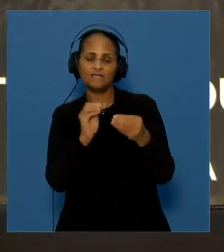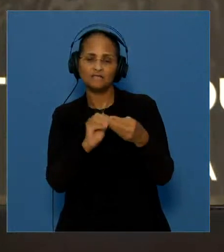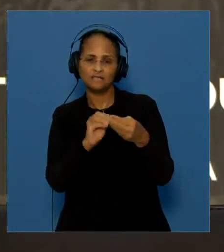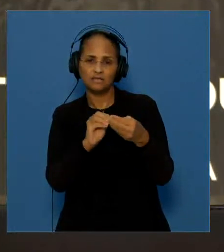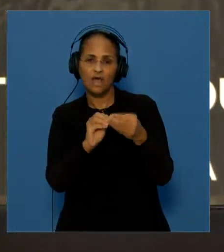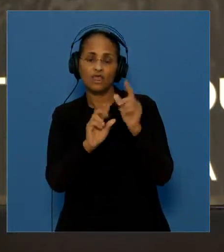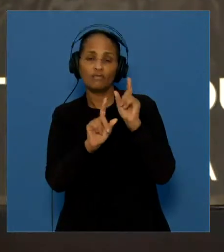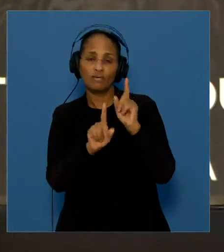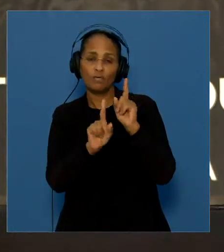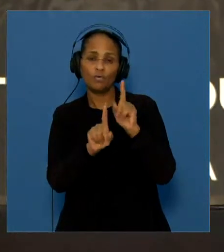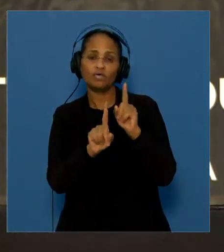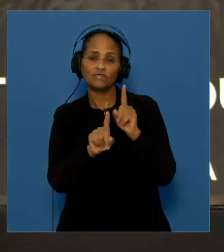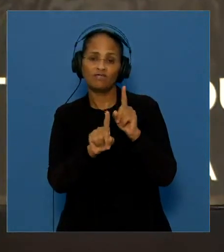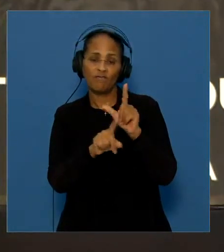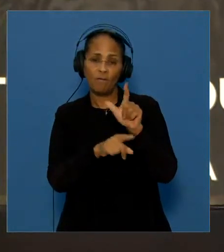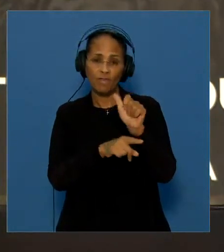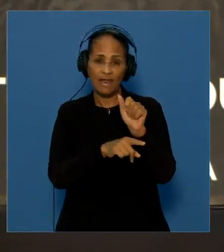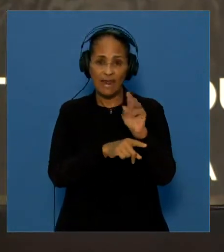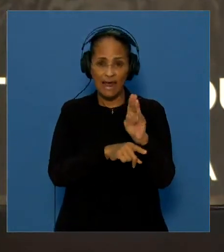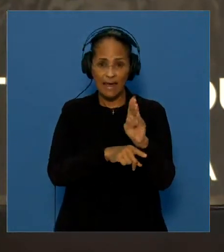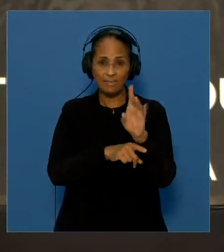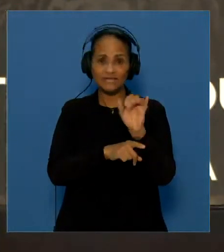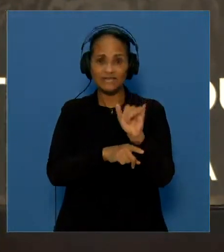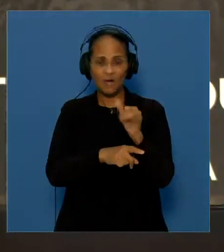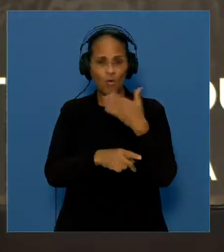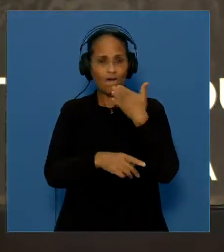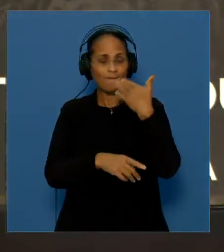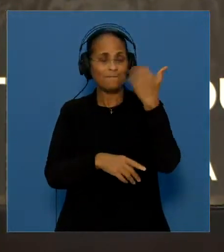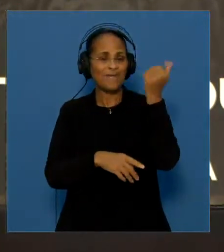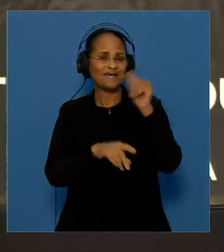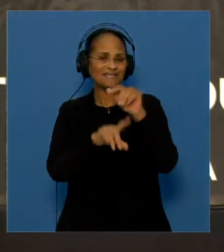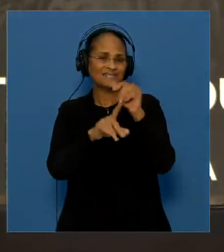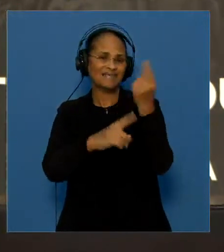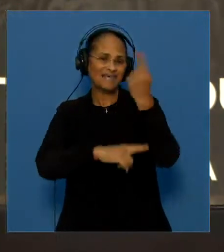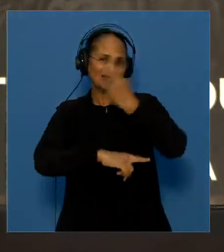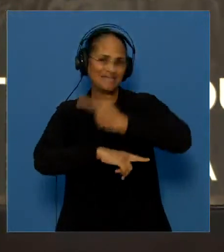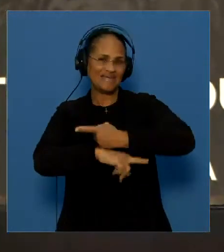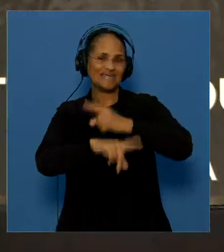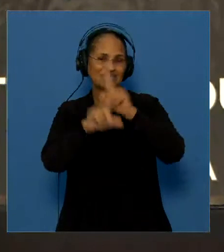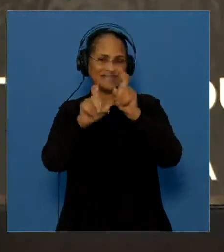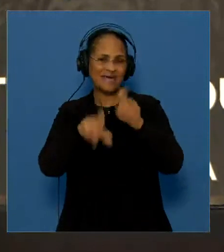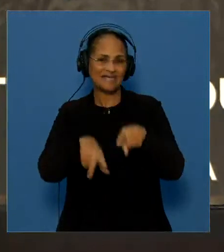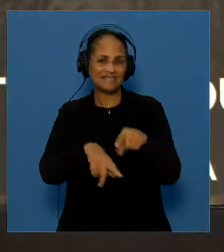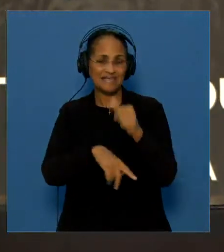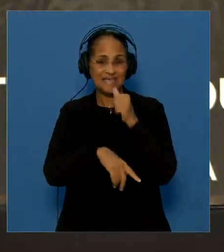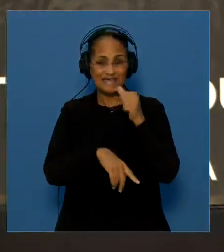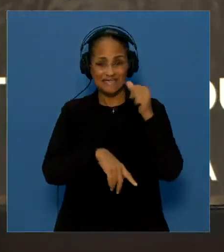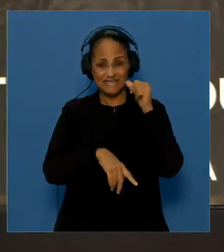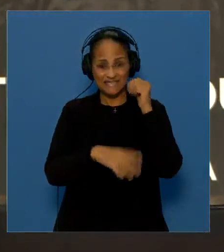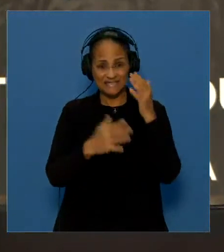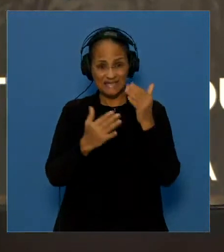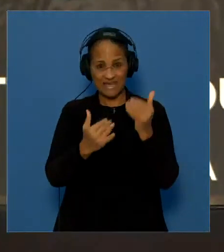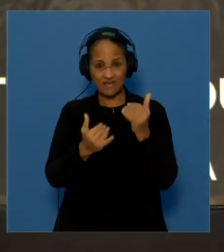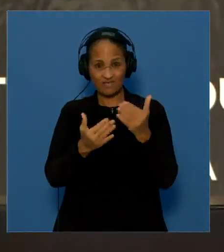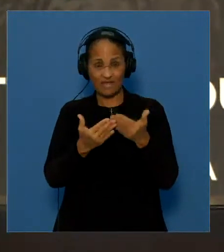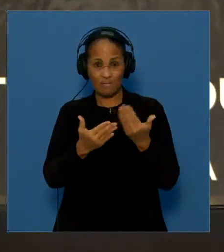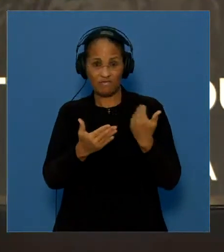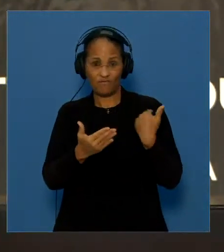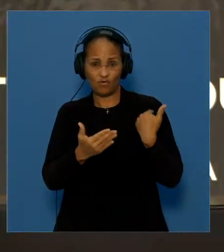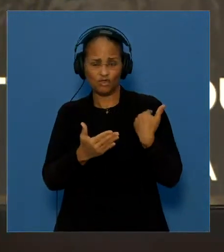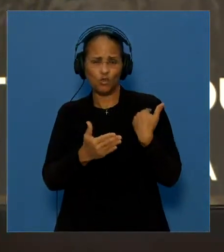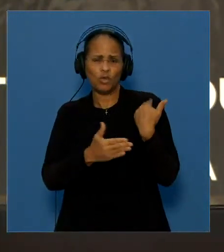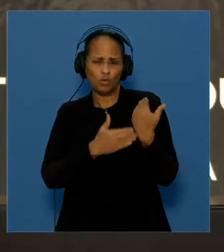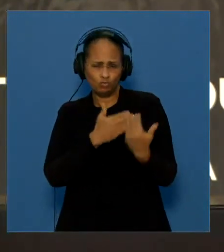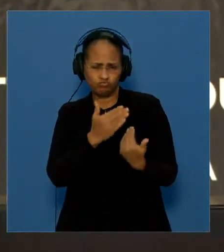reports of which we're getting from the labs is that we're having the best days of testing yesterday and today for a very long time, and we're just going to continue to keep that up.